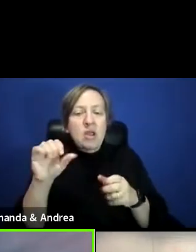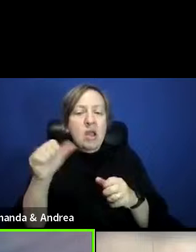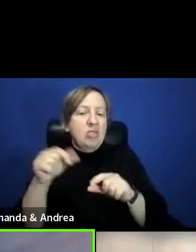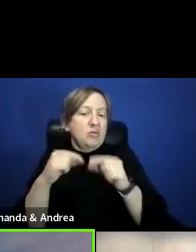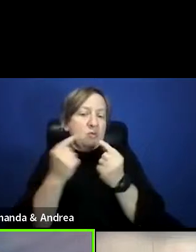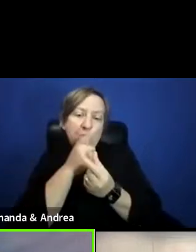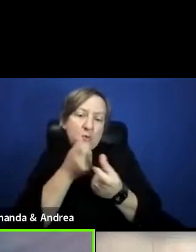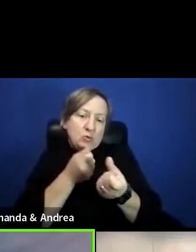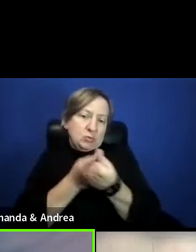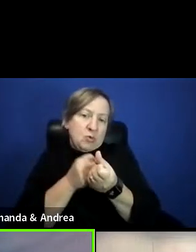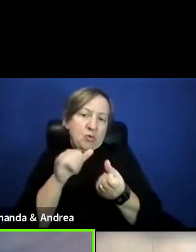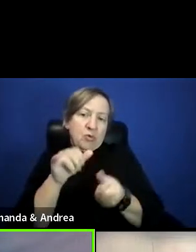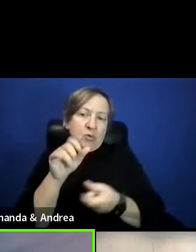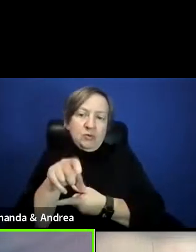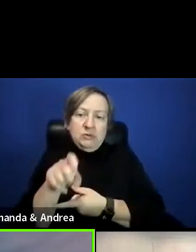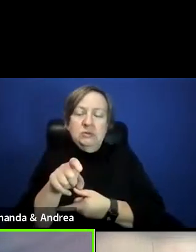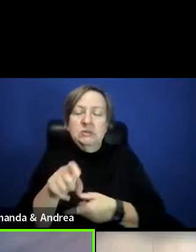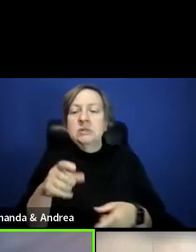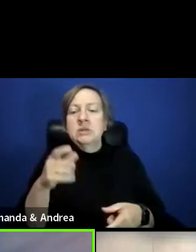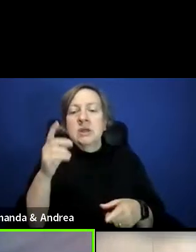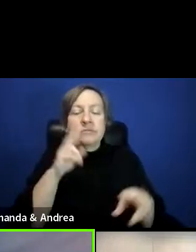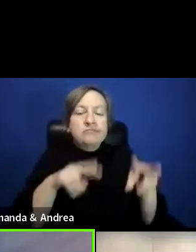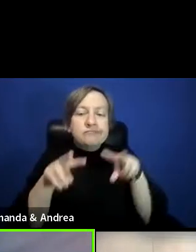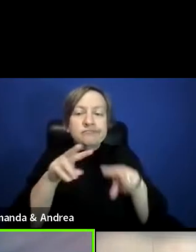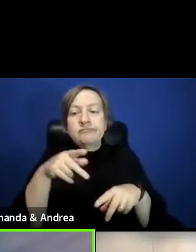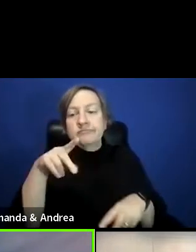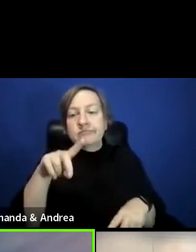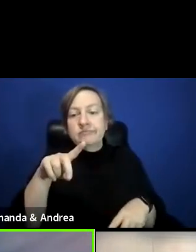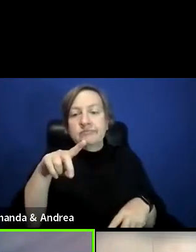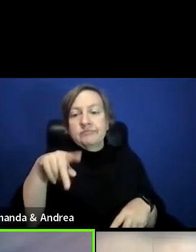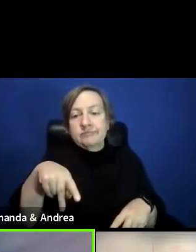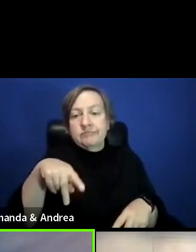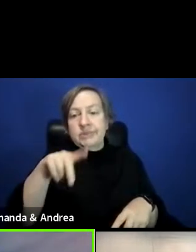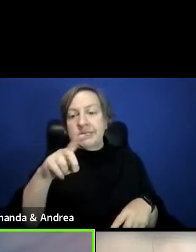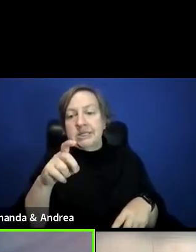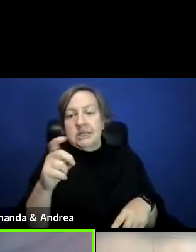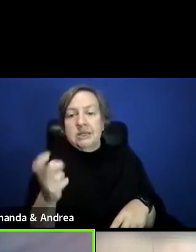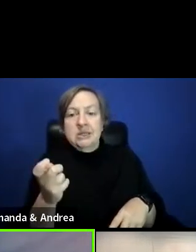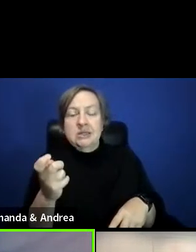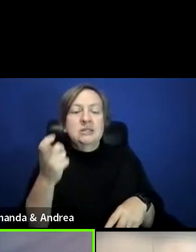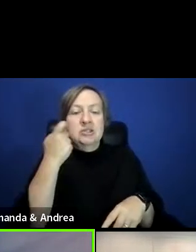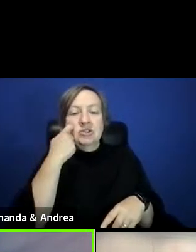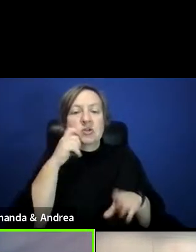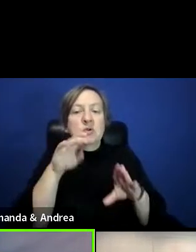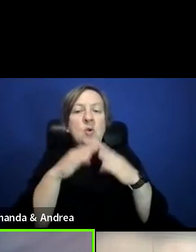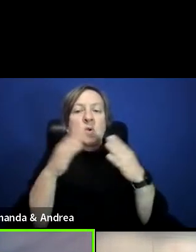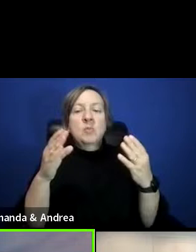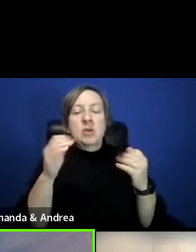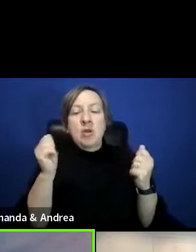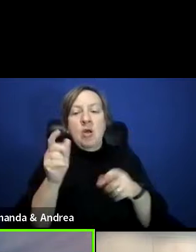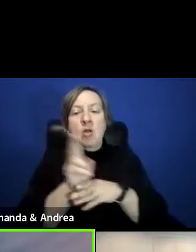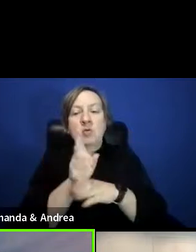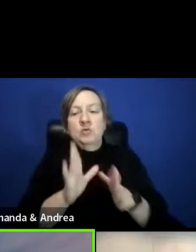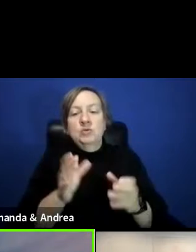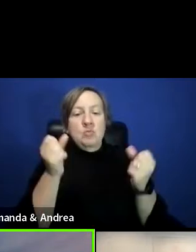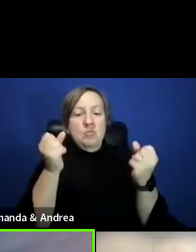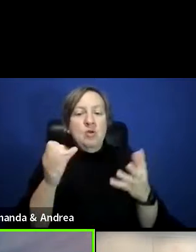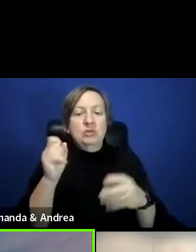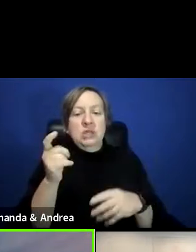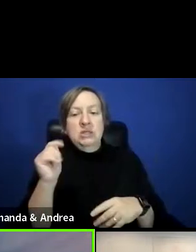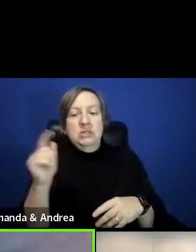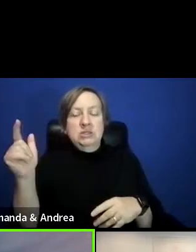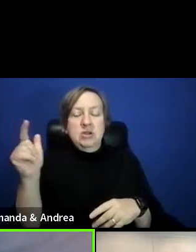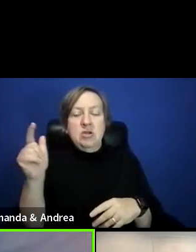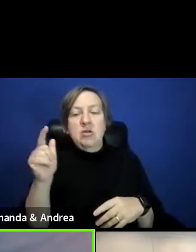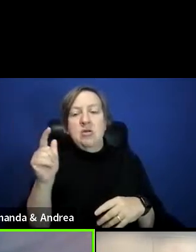I'd also look to an example where at PDX, we just opened our first all-user multi-stall restroom at PDX pre-security.